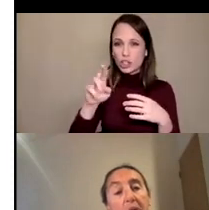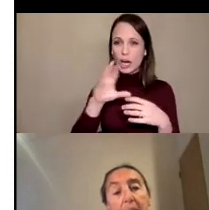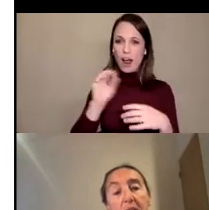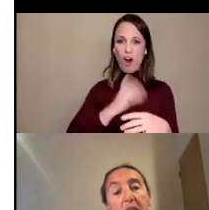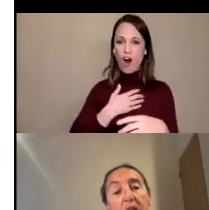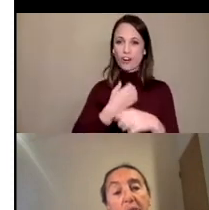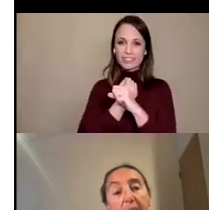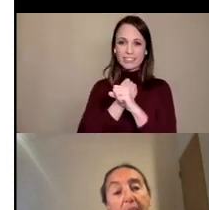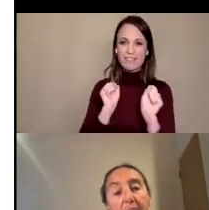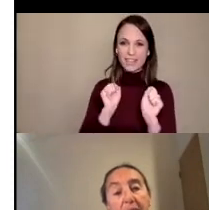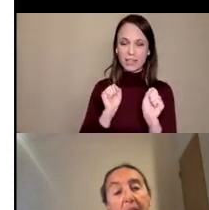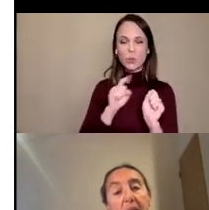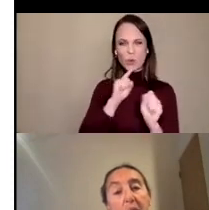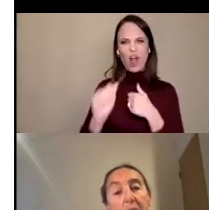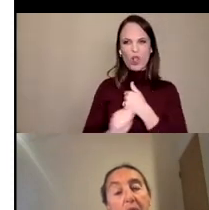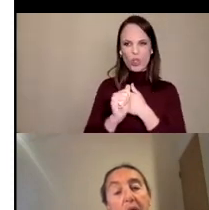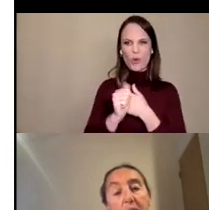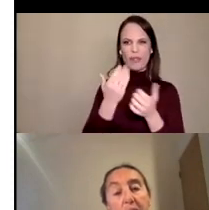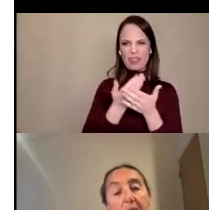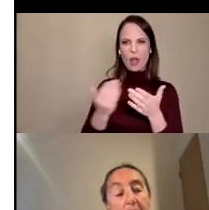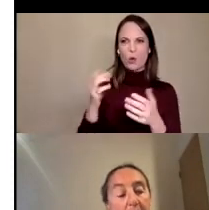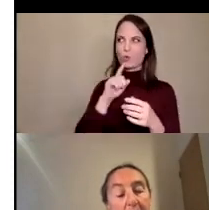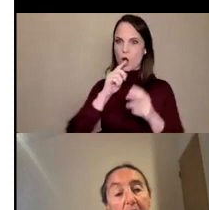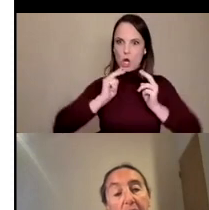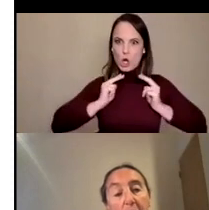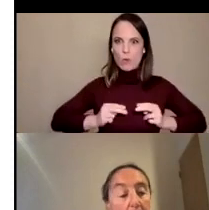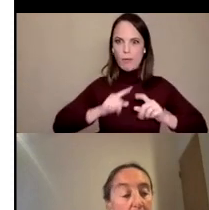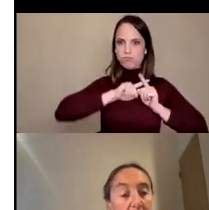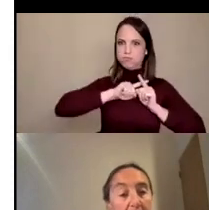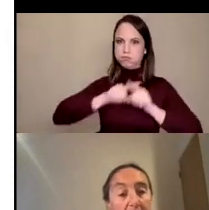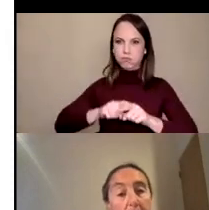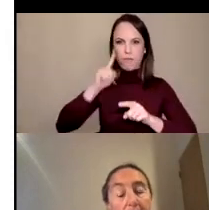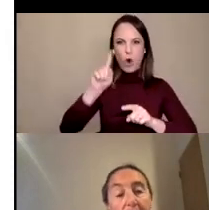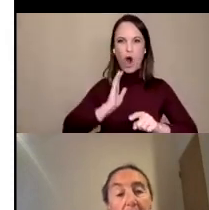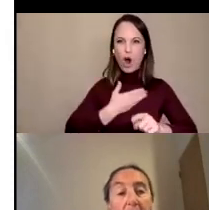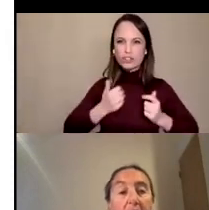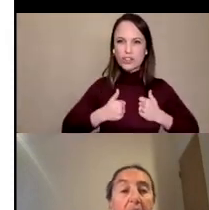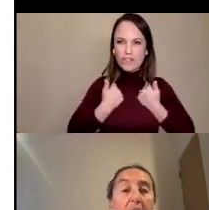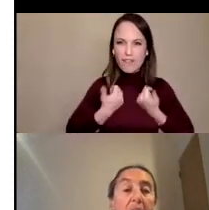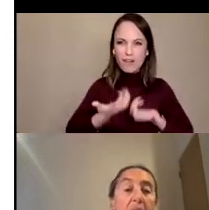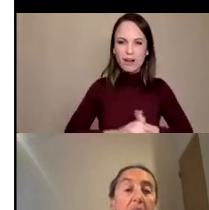So climate change threatens the things on which humans really depend for our survival.